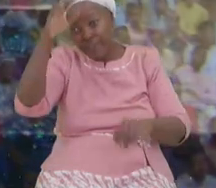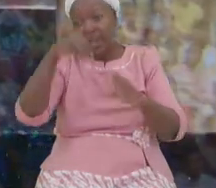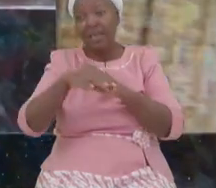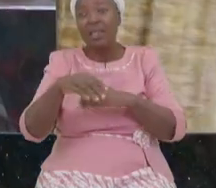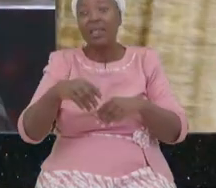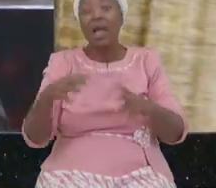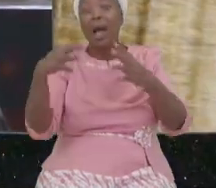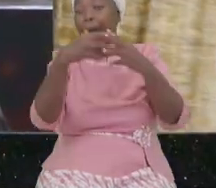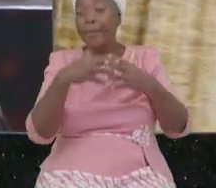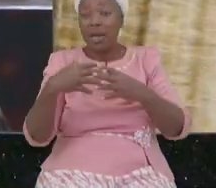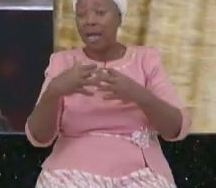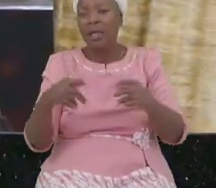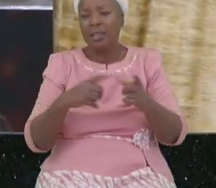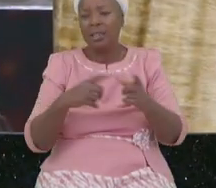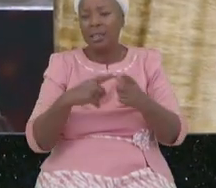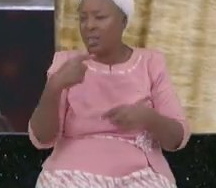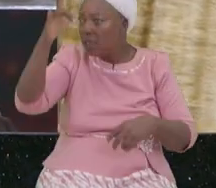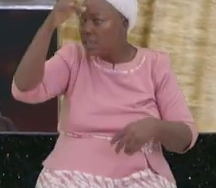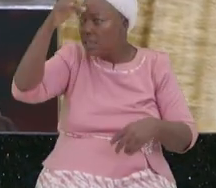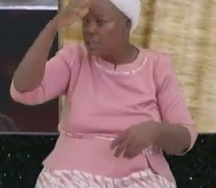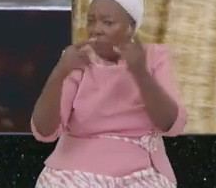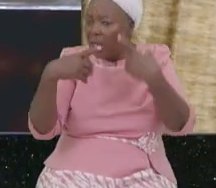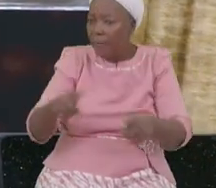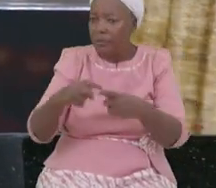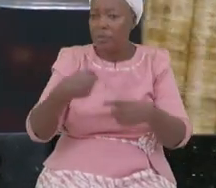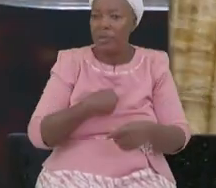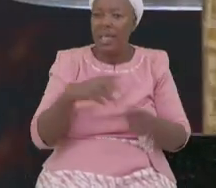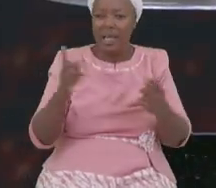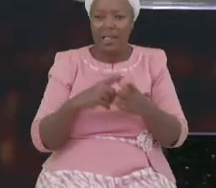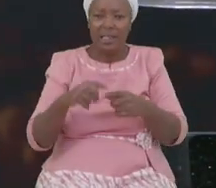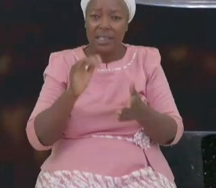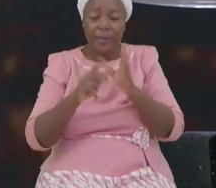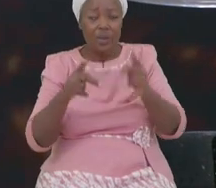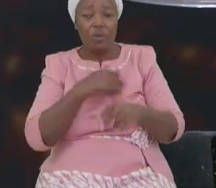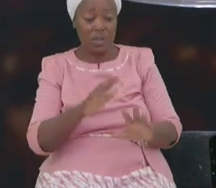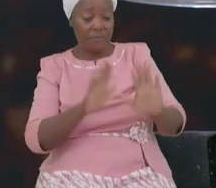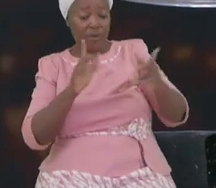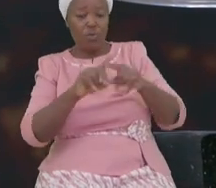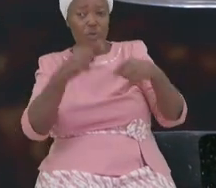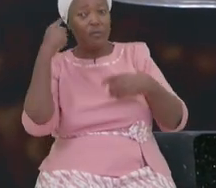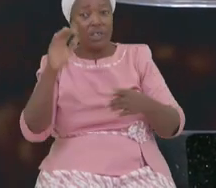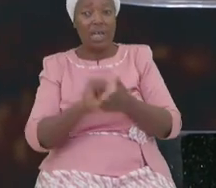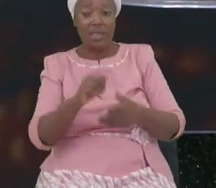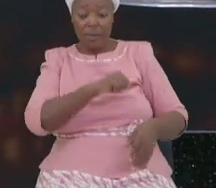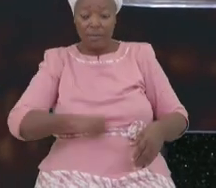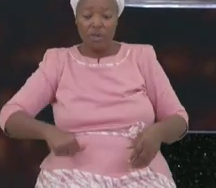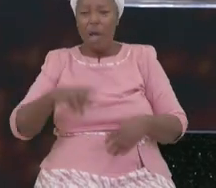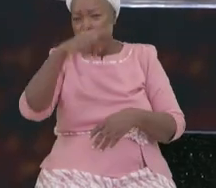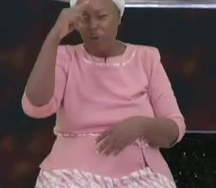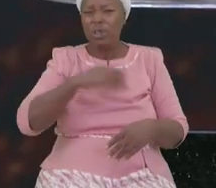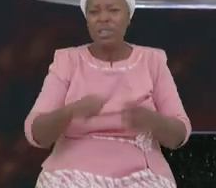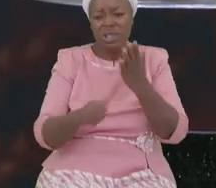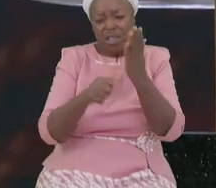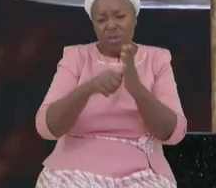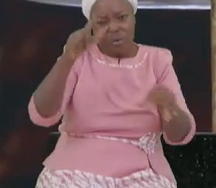Daddy, something has happened. He was afraid to go for operation because his senior sister had gone